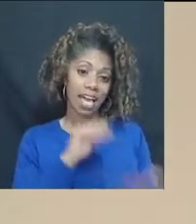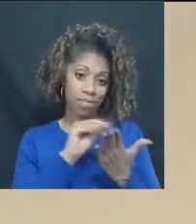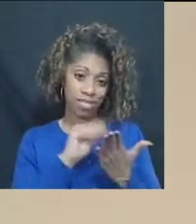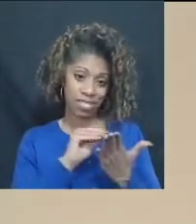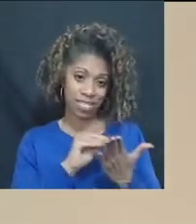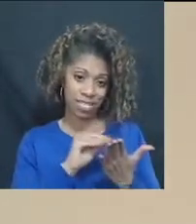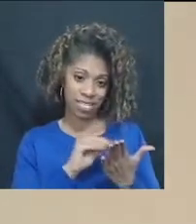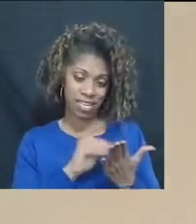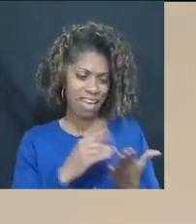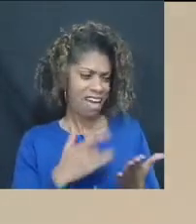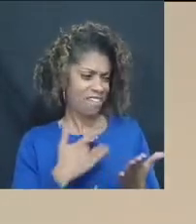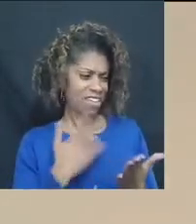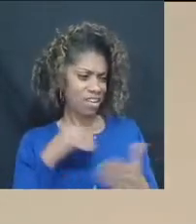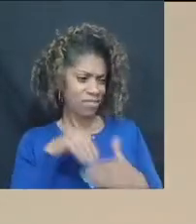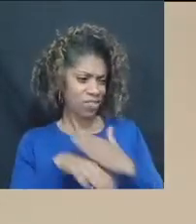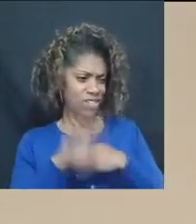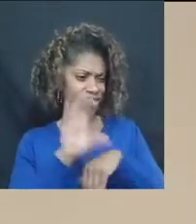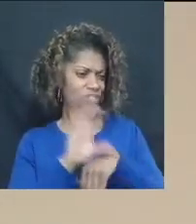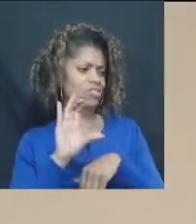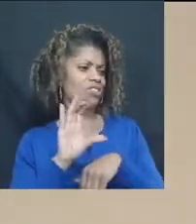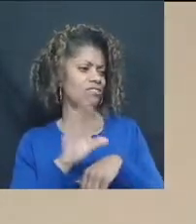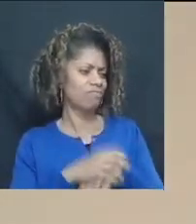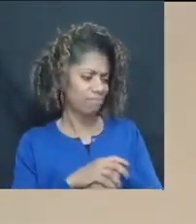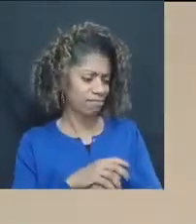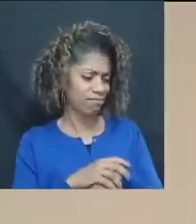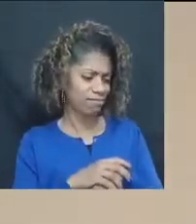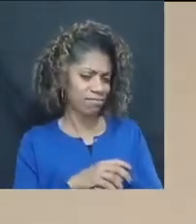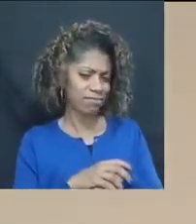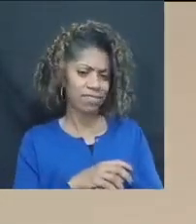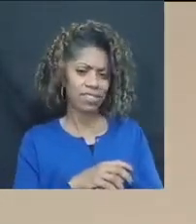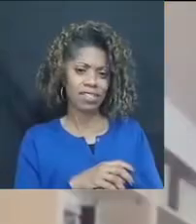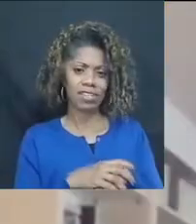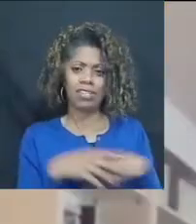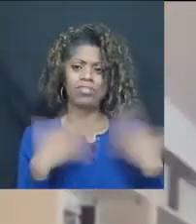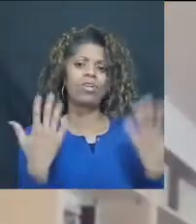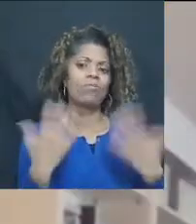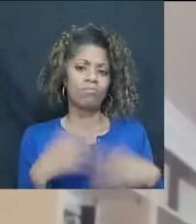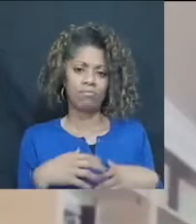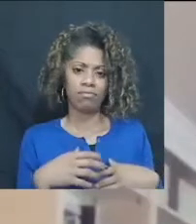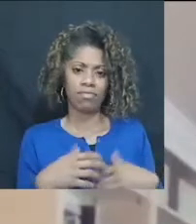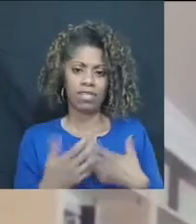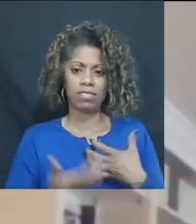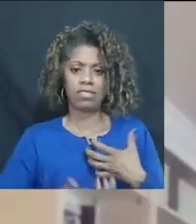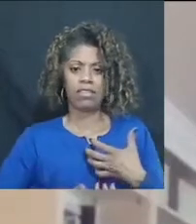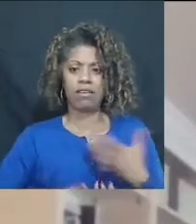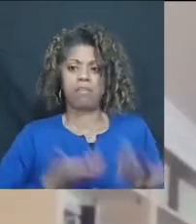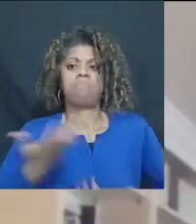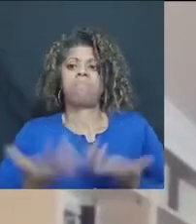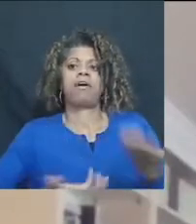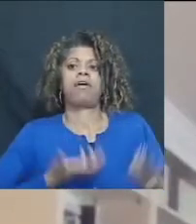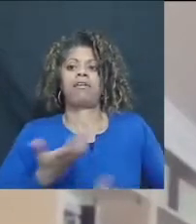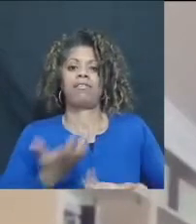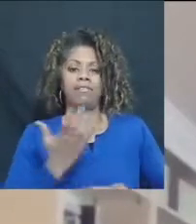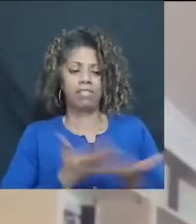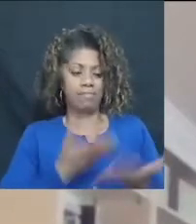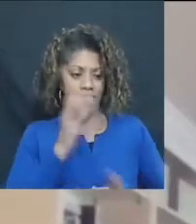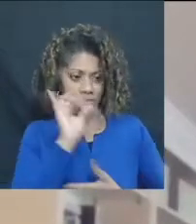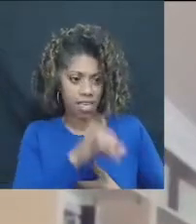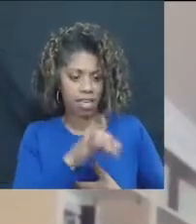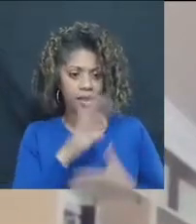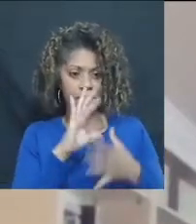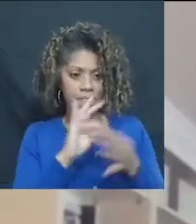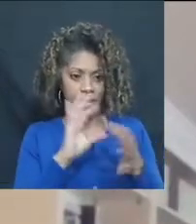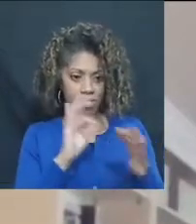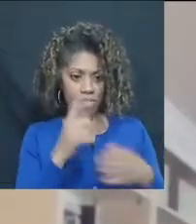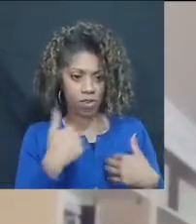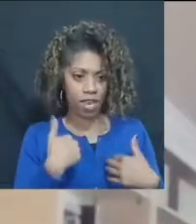church. So let's unpack some of the things that you were discussing. But before we do, I want to rewind a bit. I